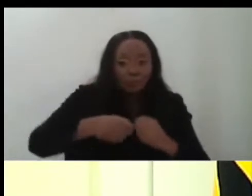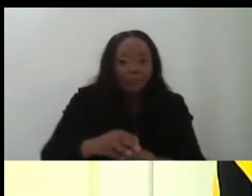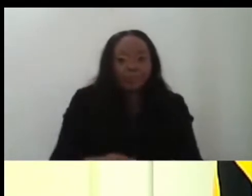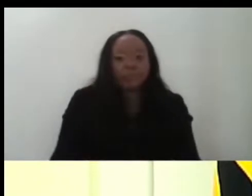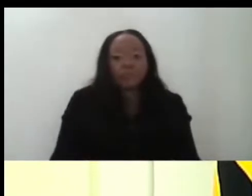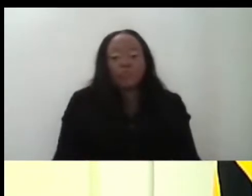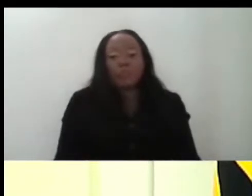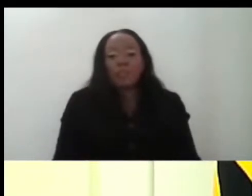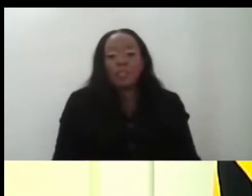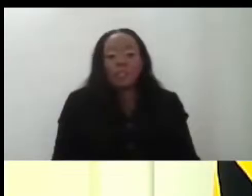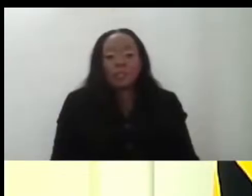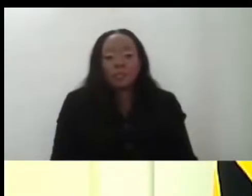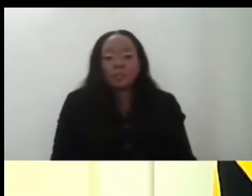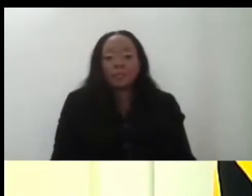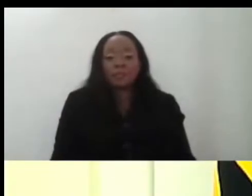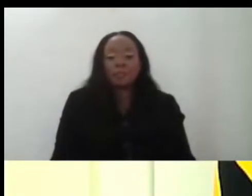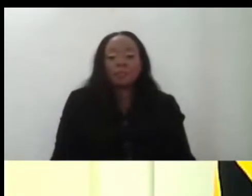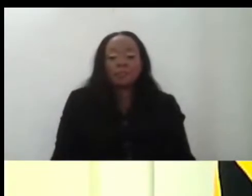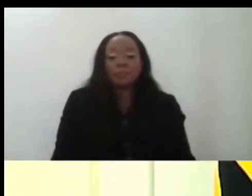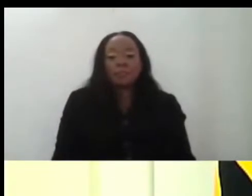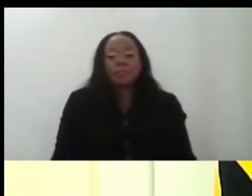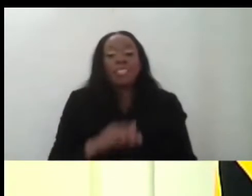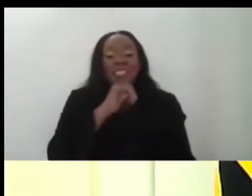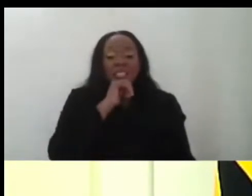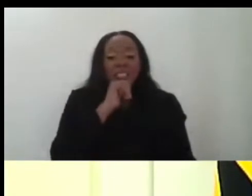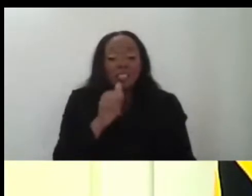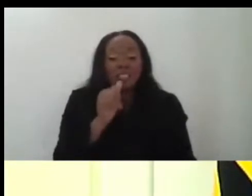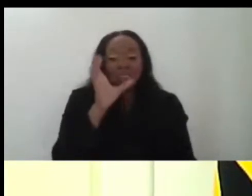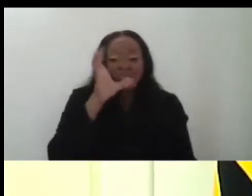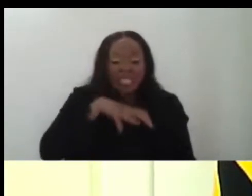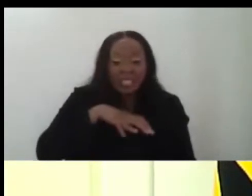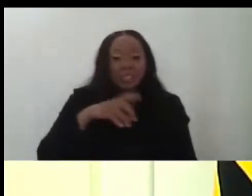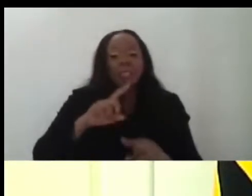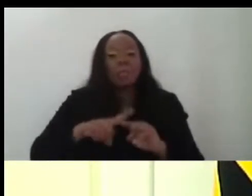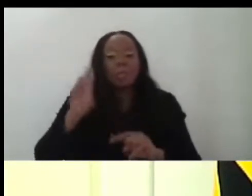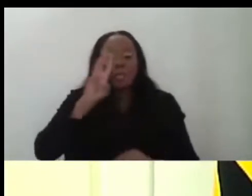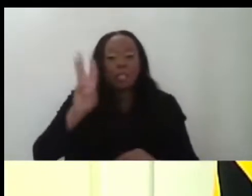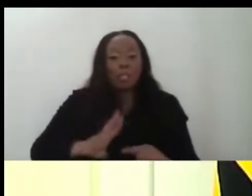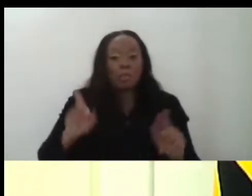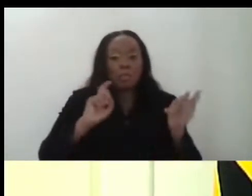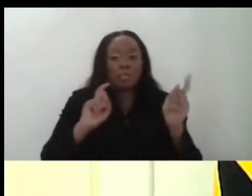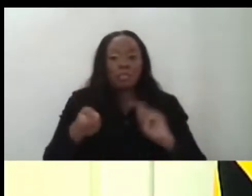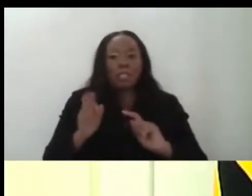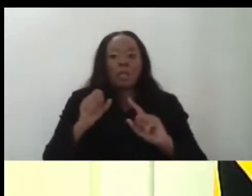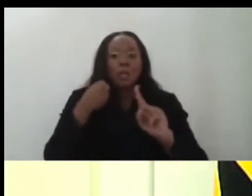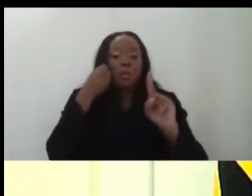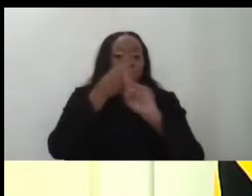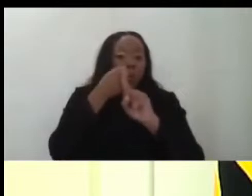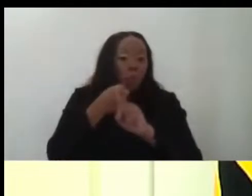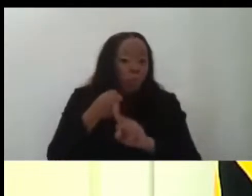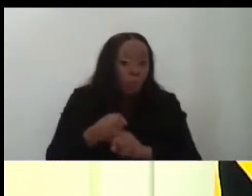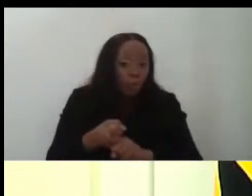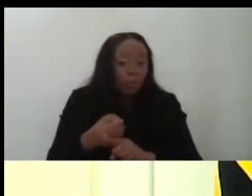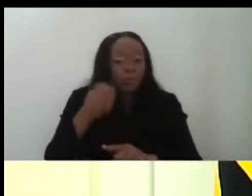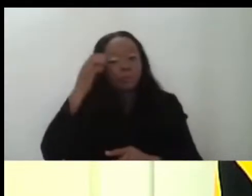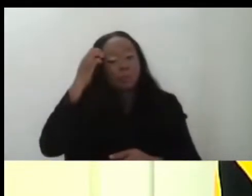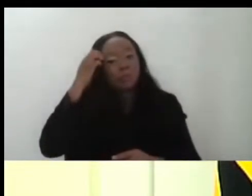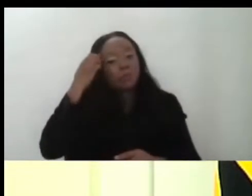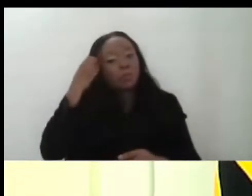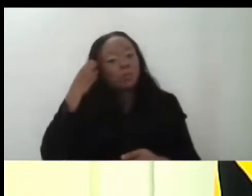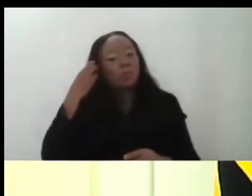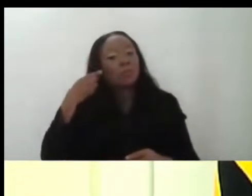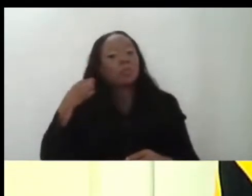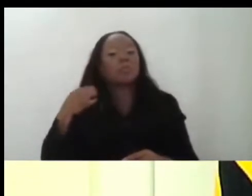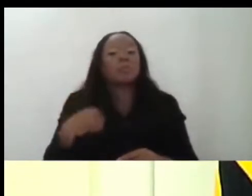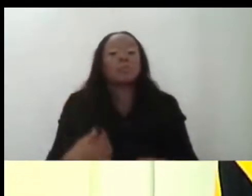While this is not unusual, the reality is that climate change is having a huge impact on our weather patterns. No longer can we